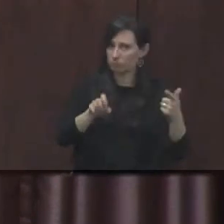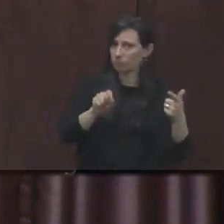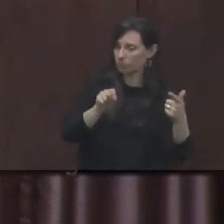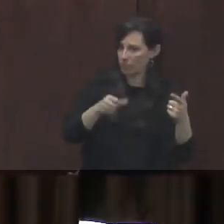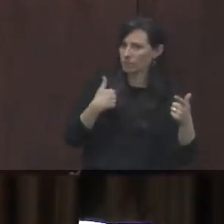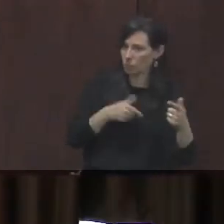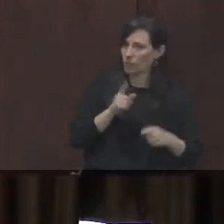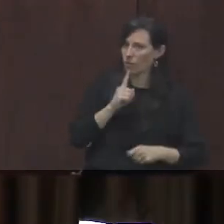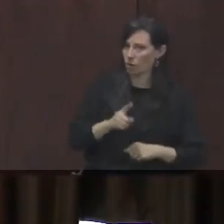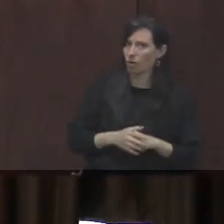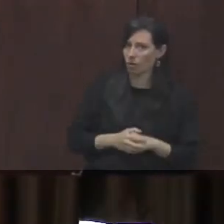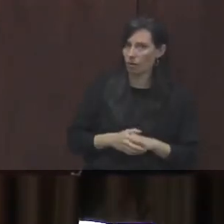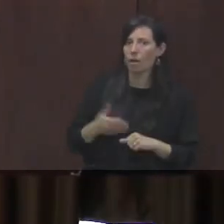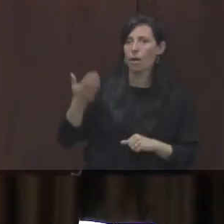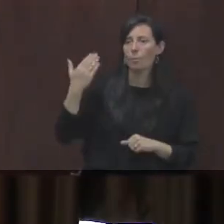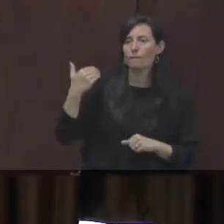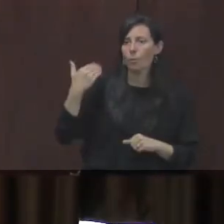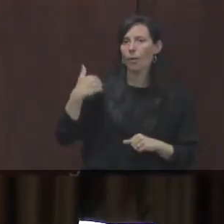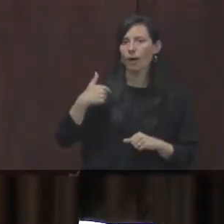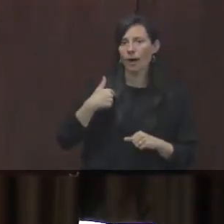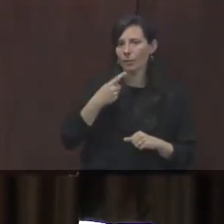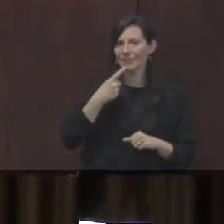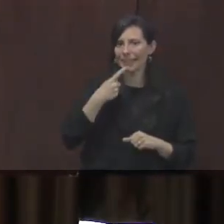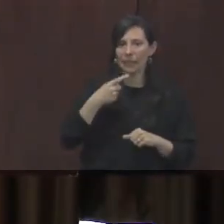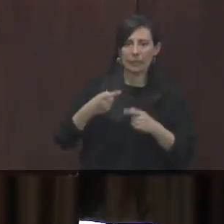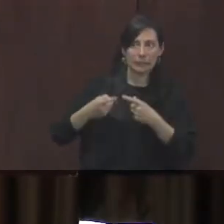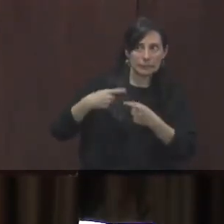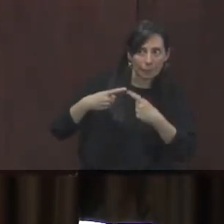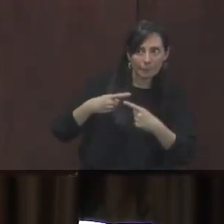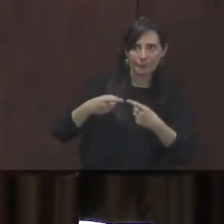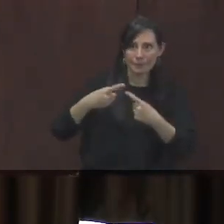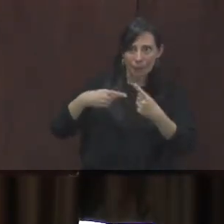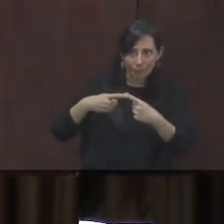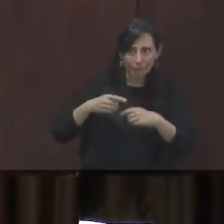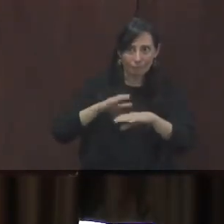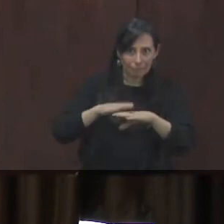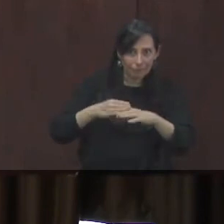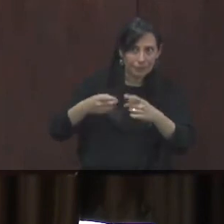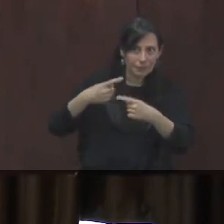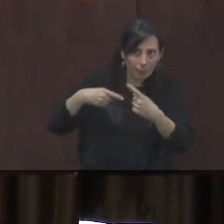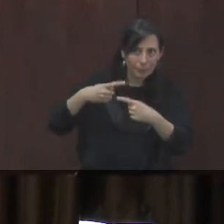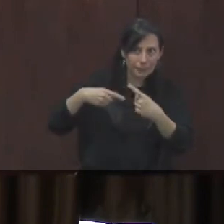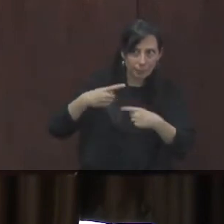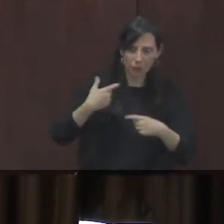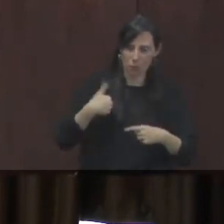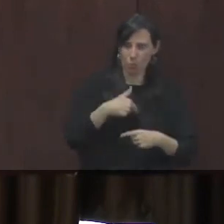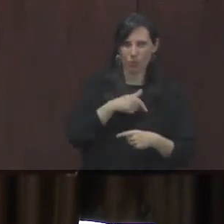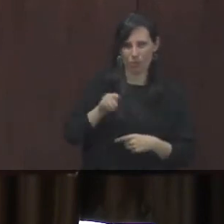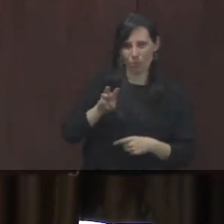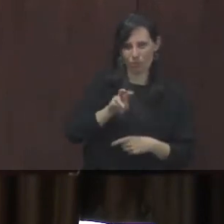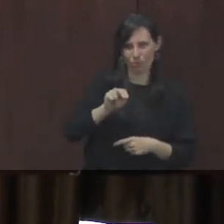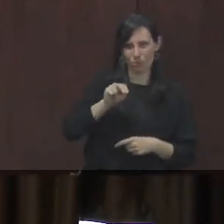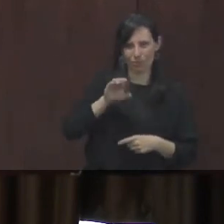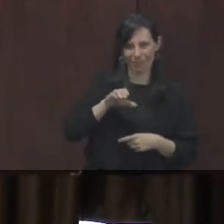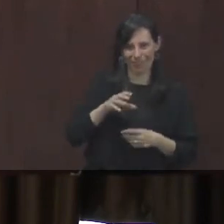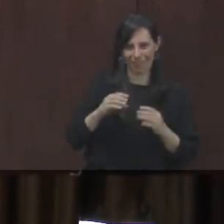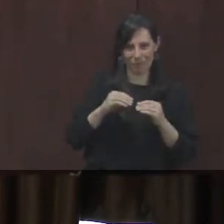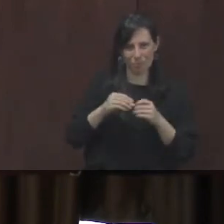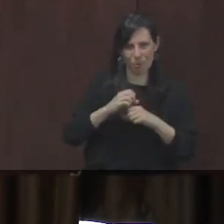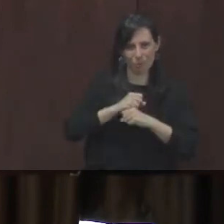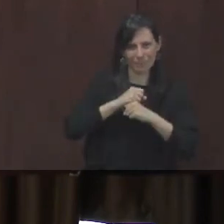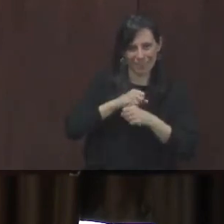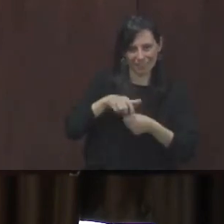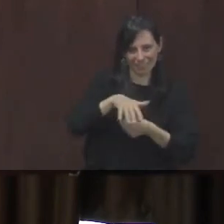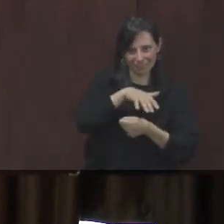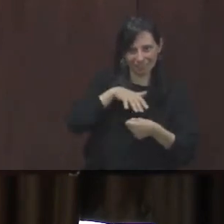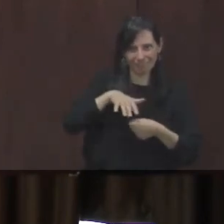the lapping at our shores, kind of euphemistically, because we were isolated geographically here, and when